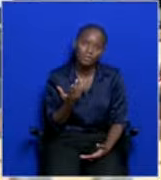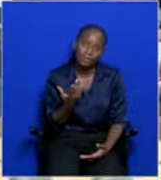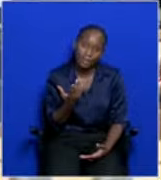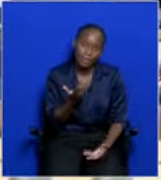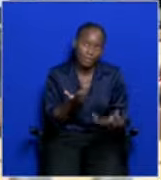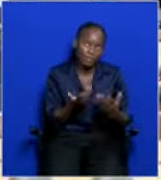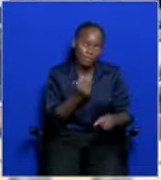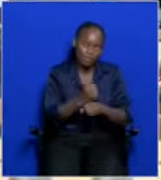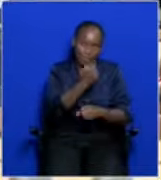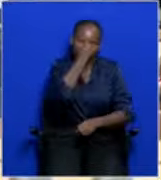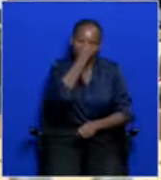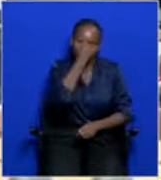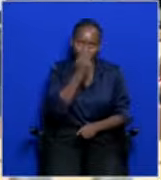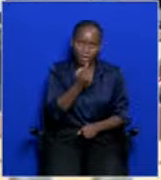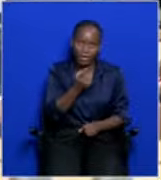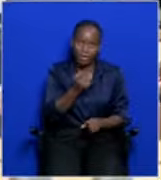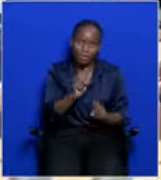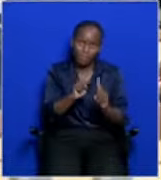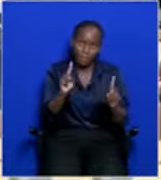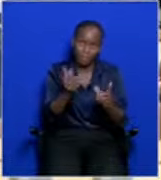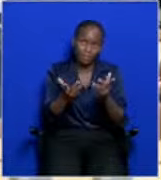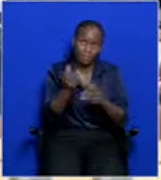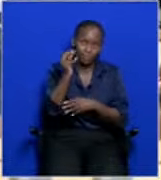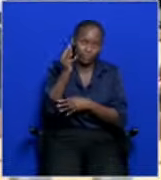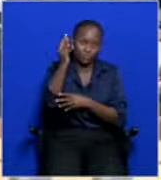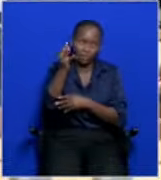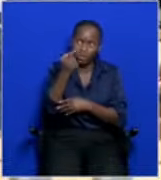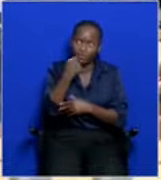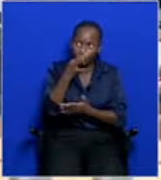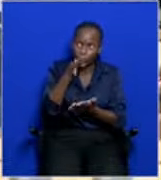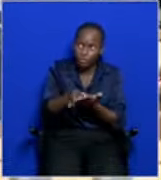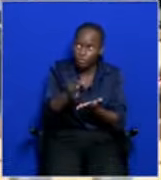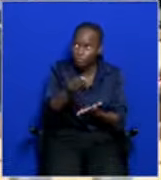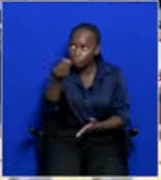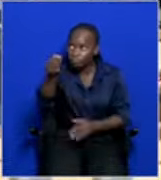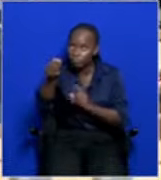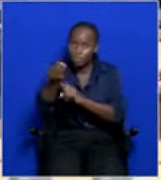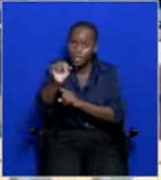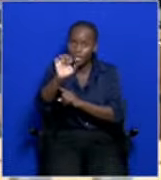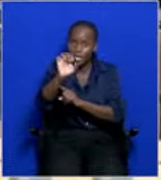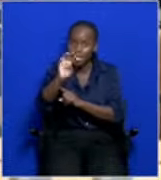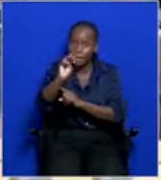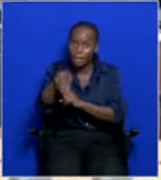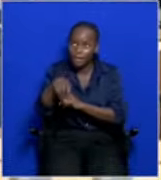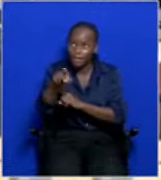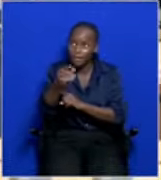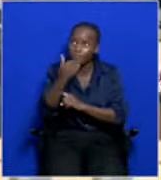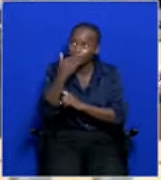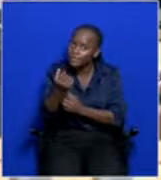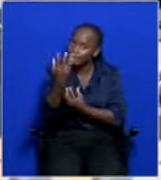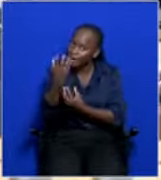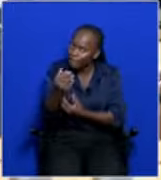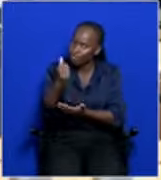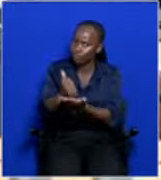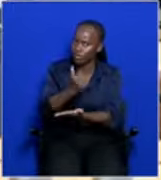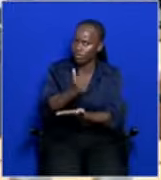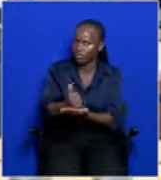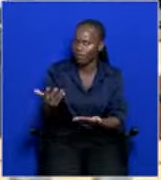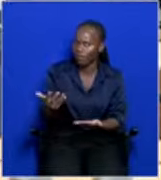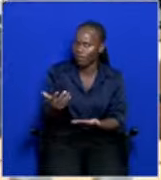perhaps there should be reflections on what should you be requiring in order to improve the quality of your work.